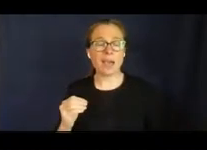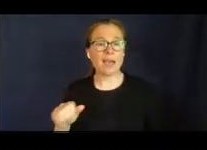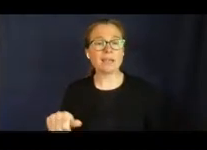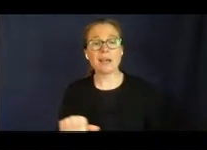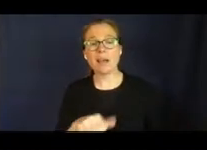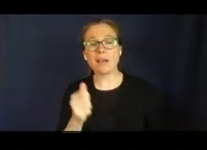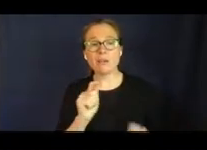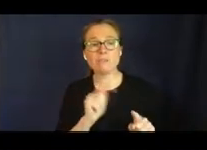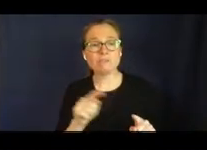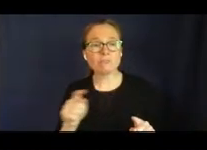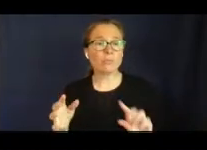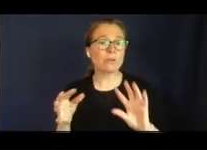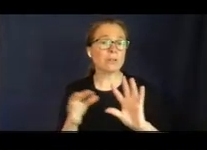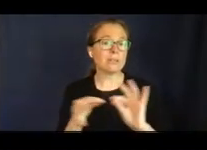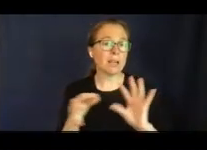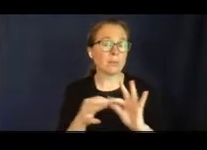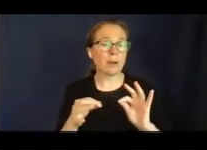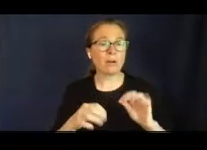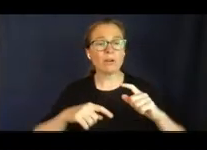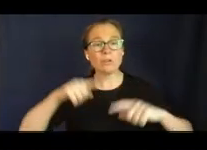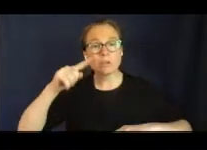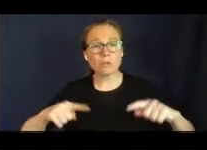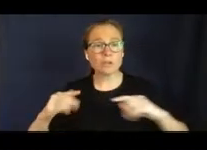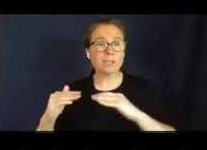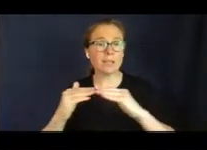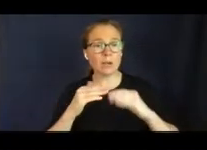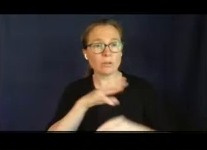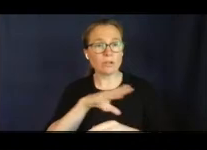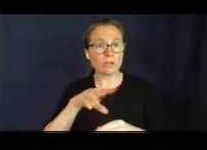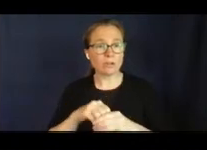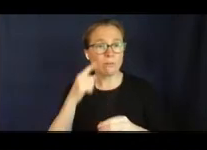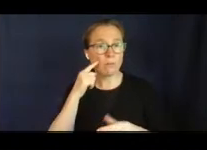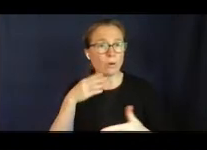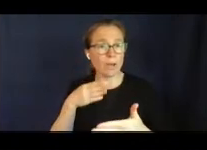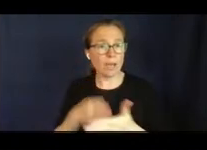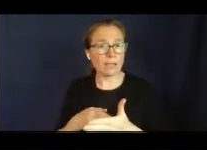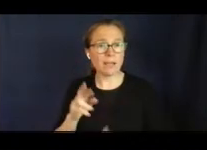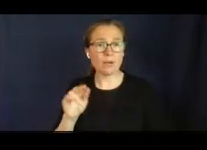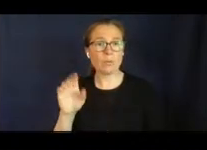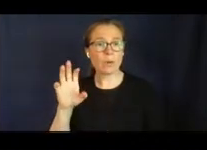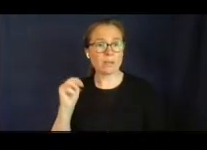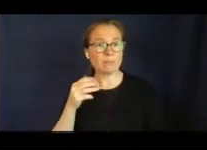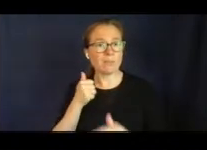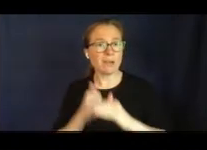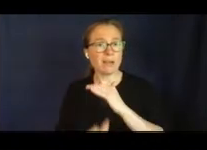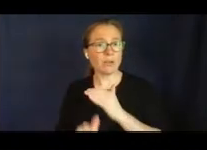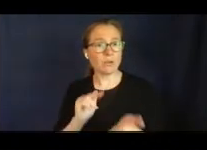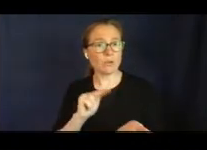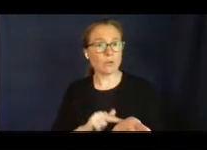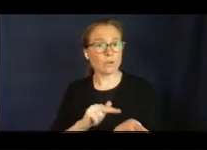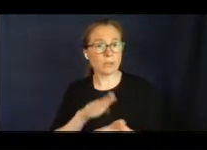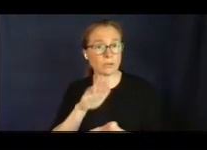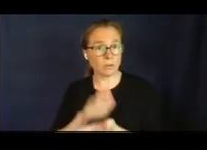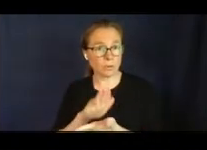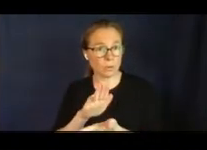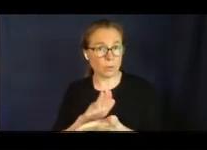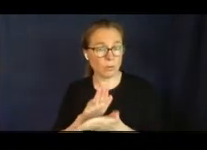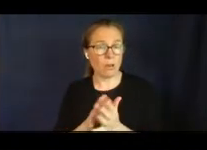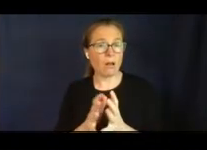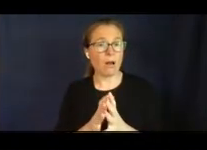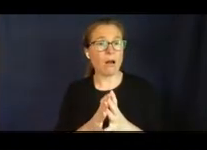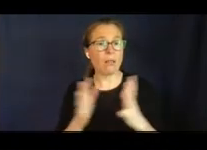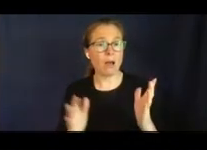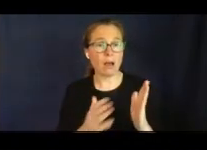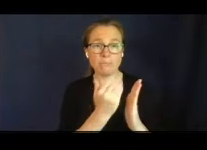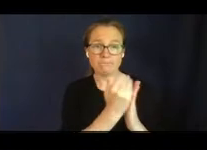about the diversity, equity, inclusion, and anti-racism work happening within the School of Nursing. Really a lot to go over,